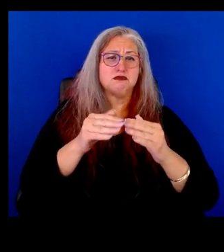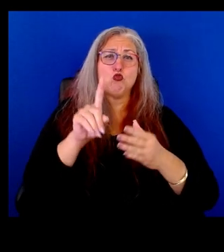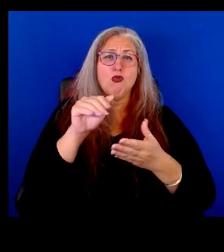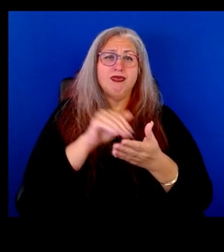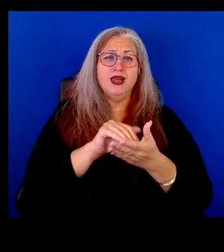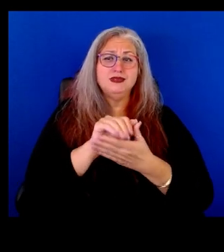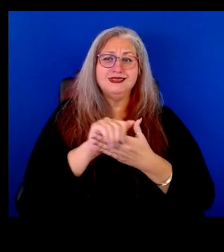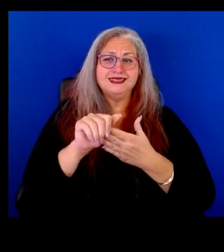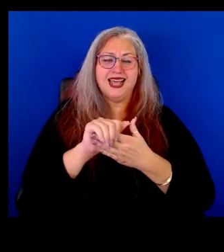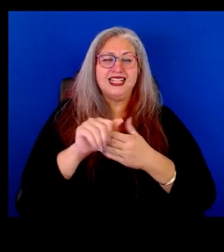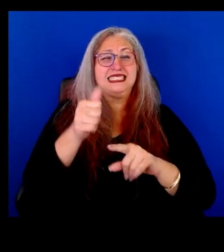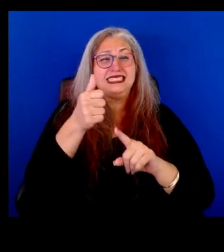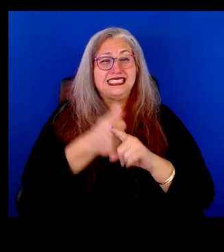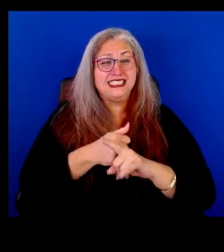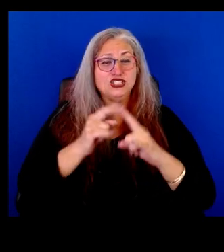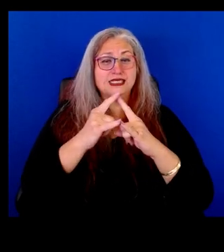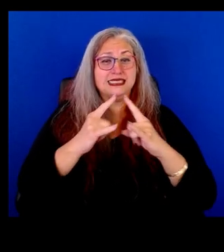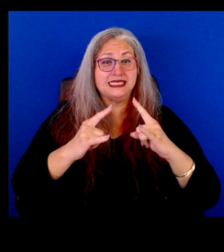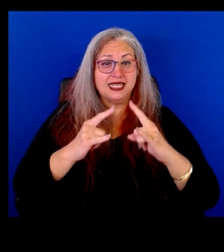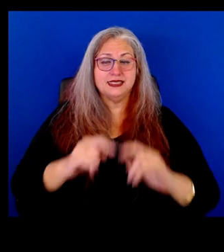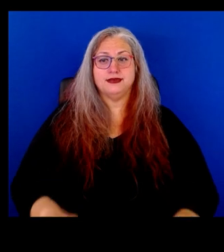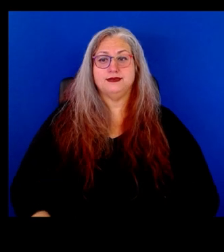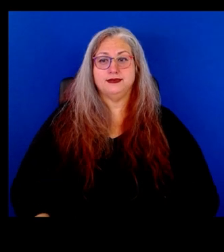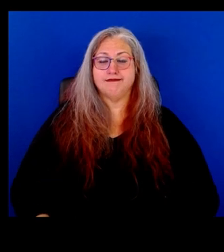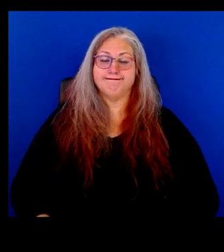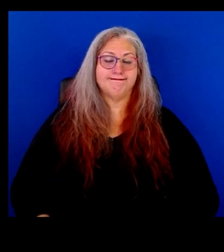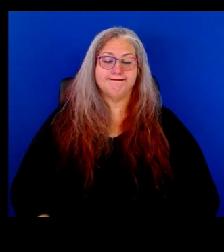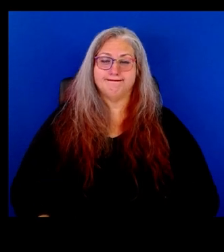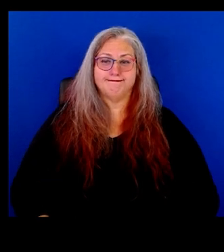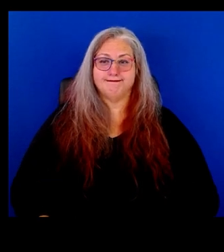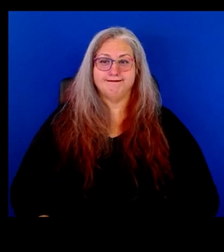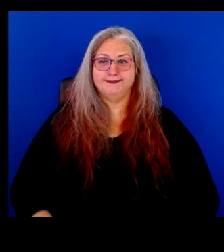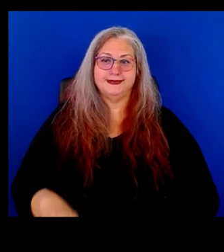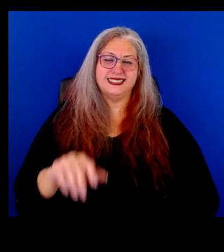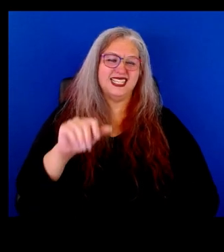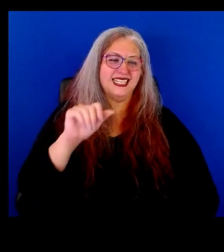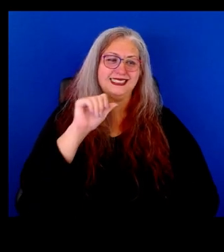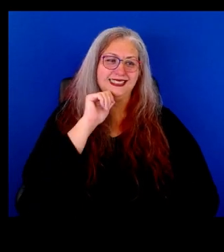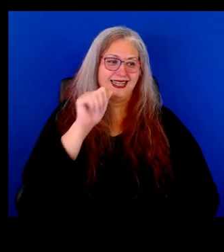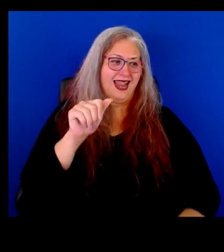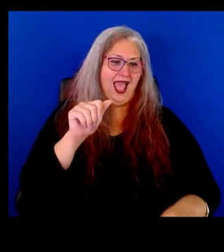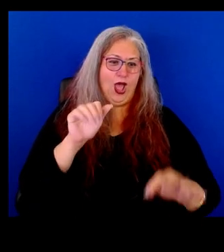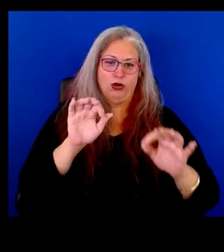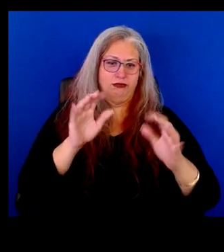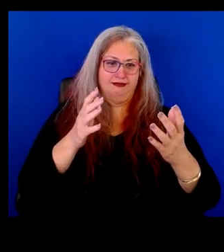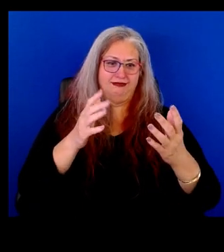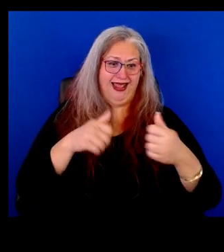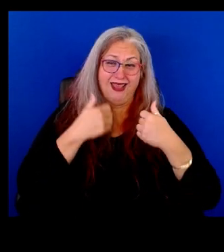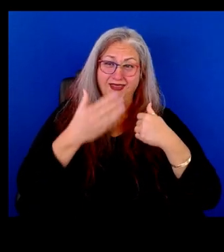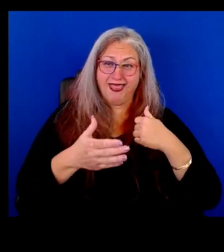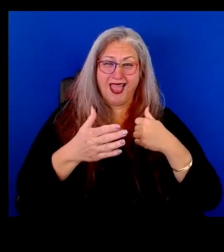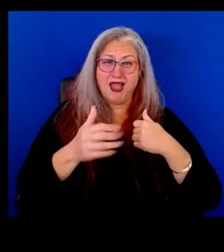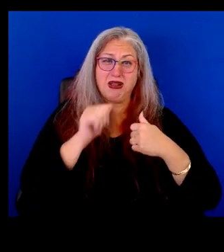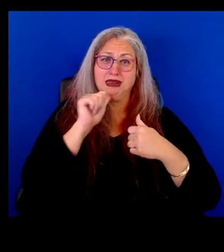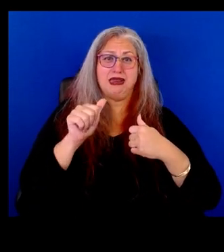equal to $1,000 per tent. And that's not even decent living. And that's